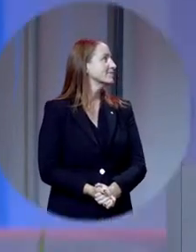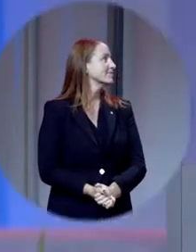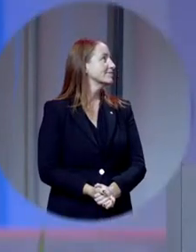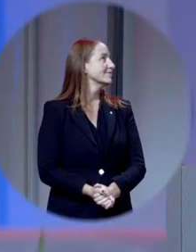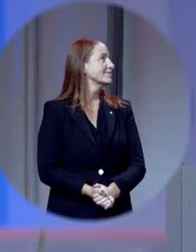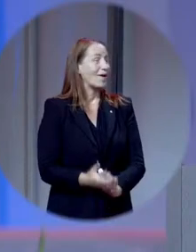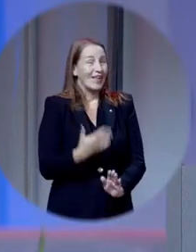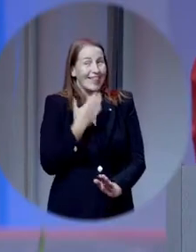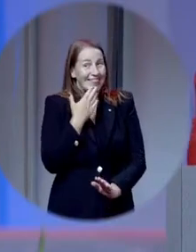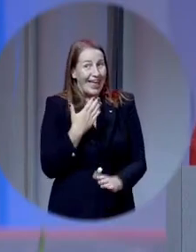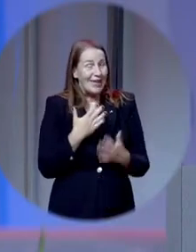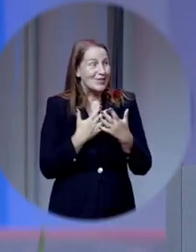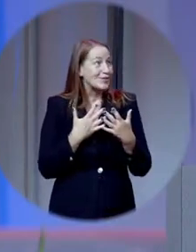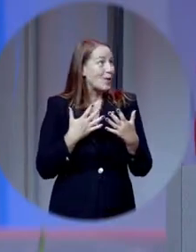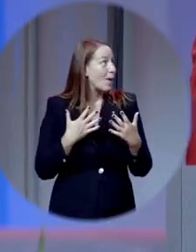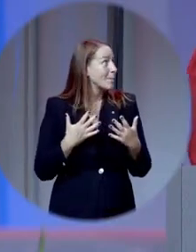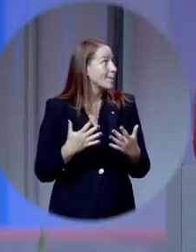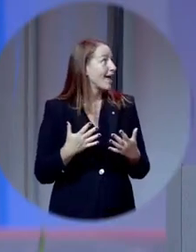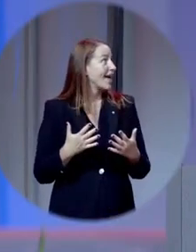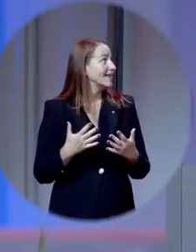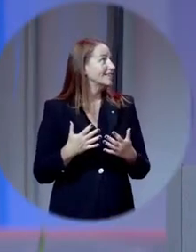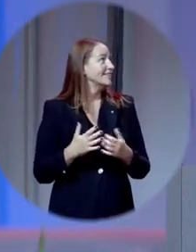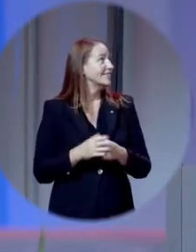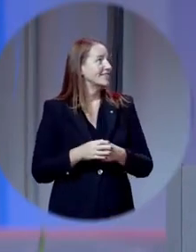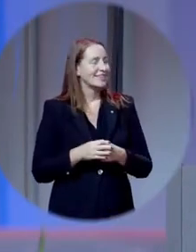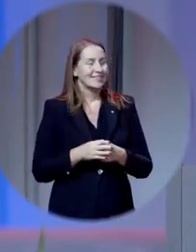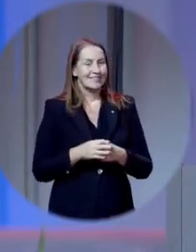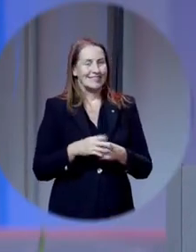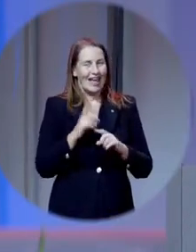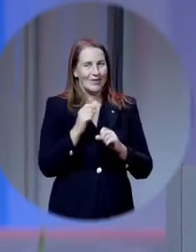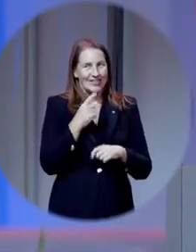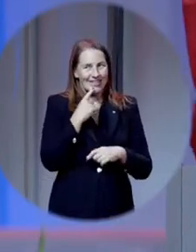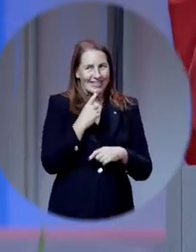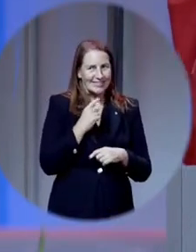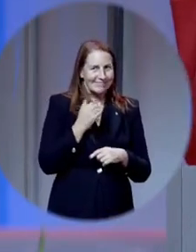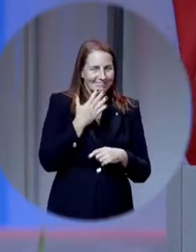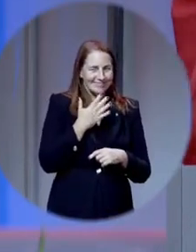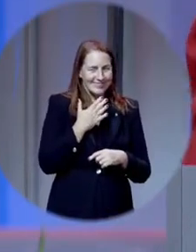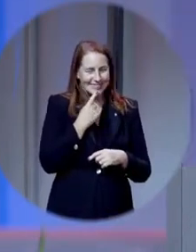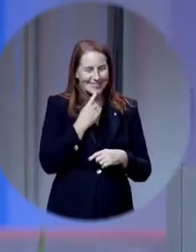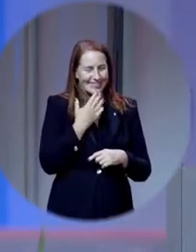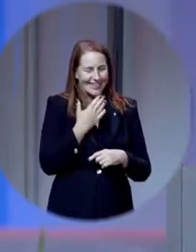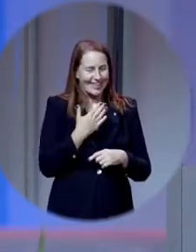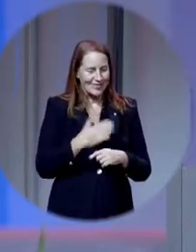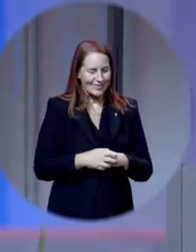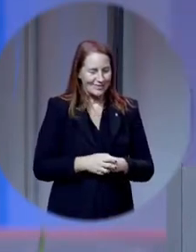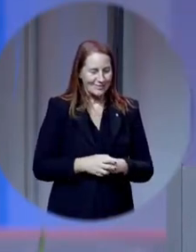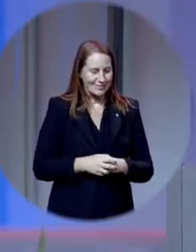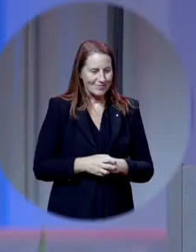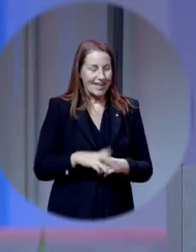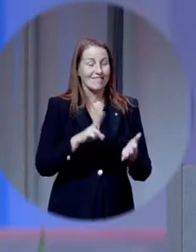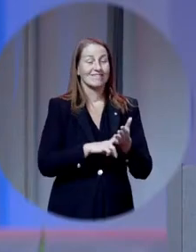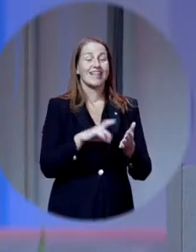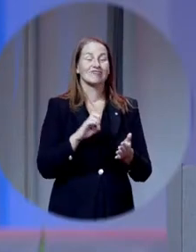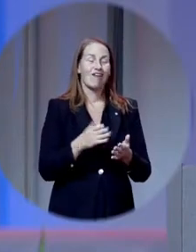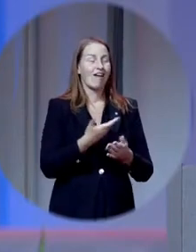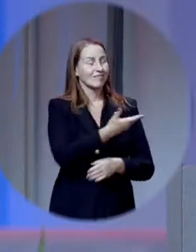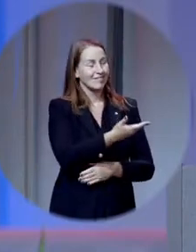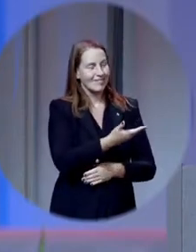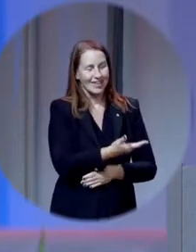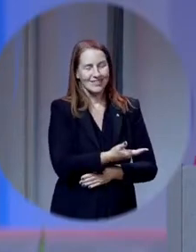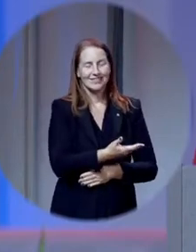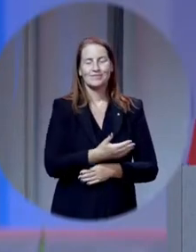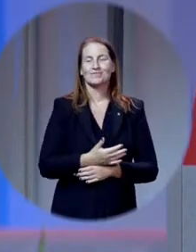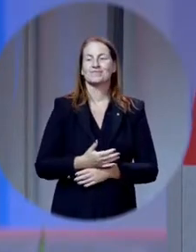Thank you so much. Now I'll try and say something a little bit interesting, I hope. Vice Chancellor, distinguished